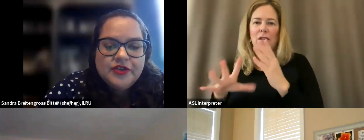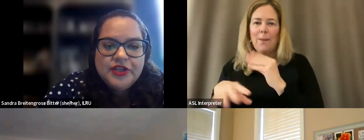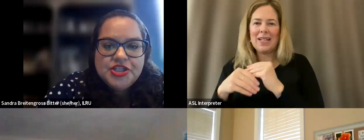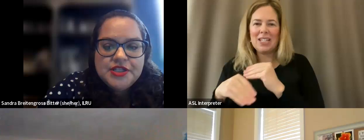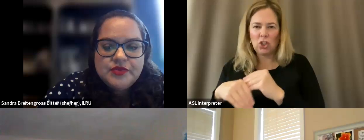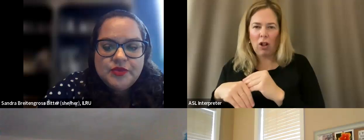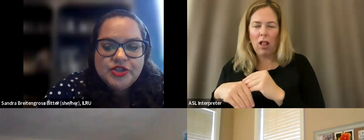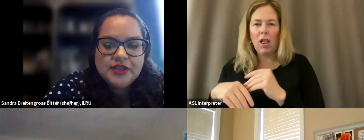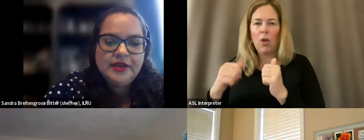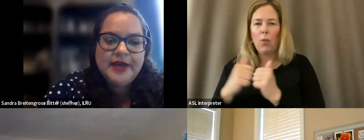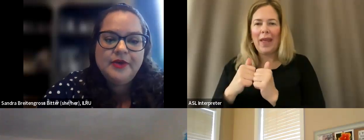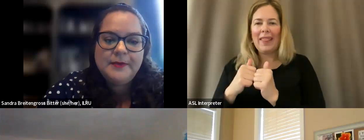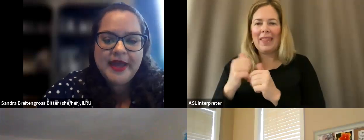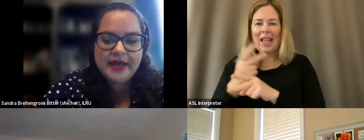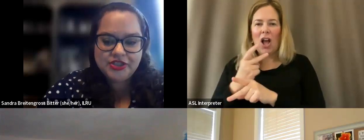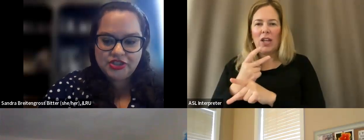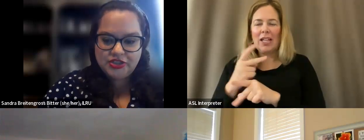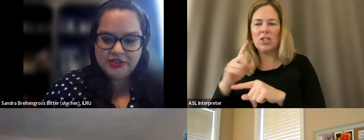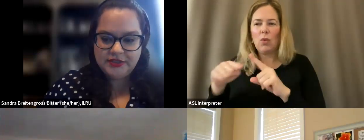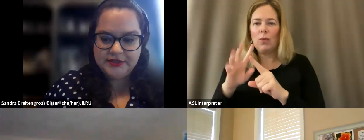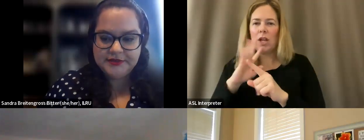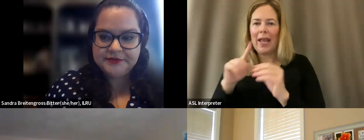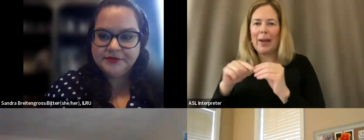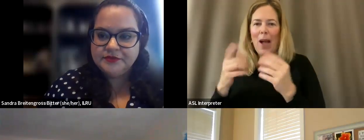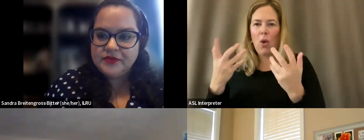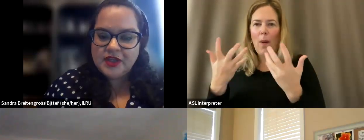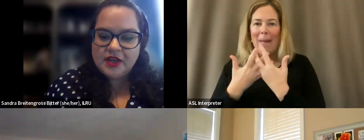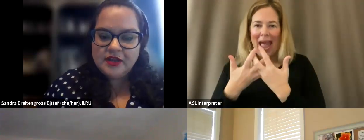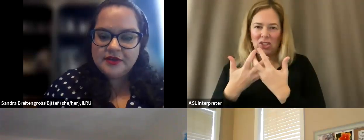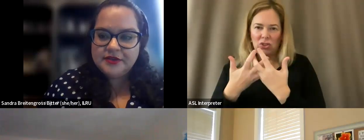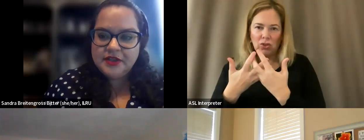with calculations when we're talking about match.